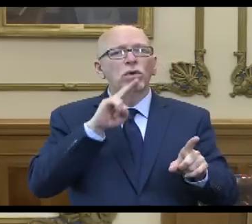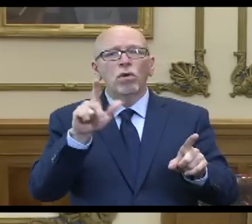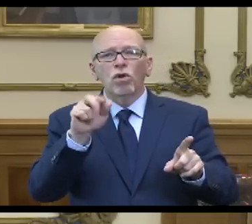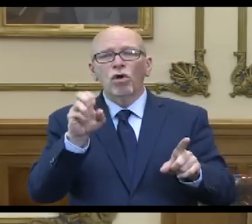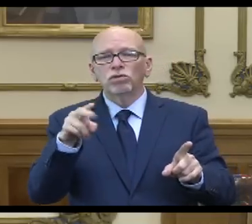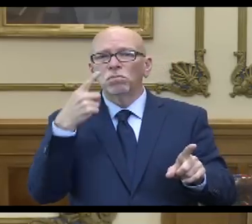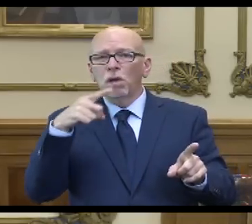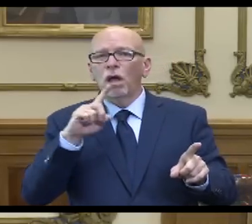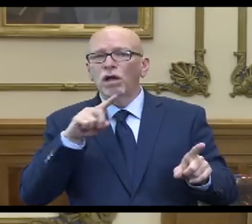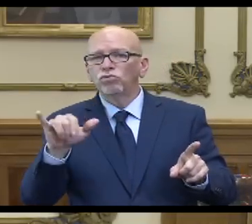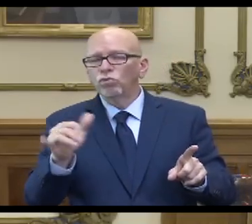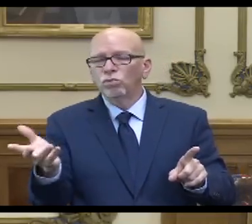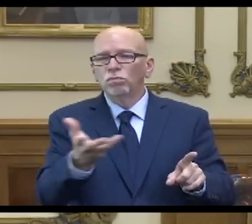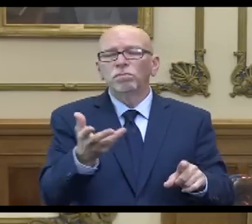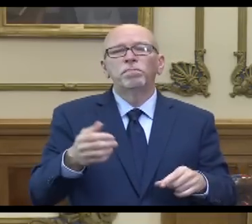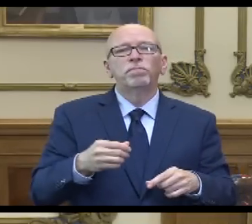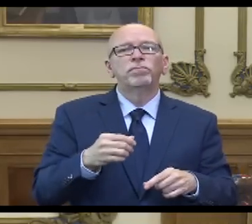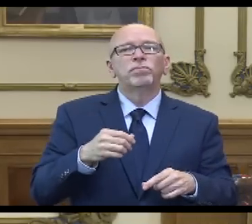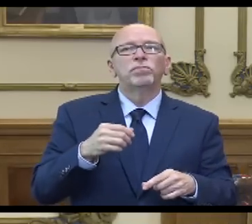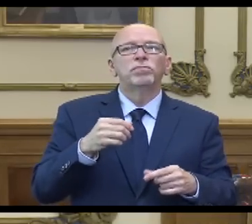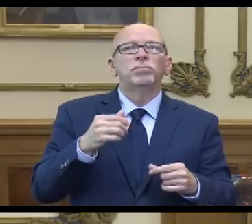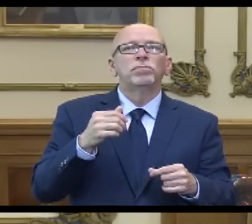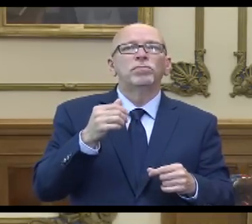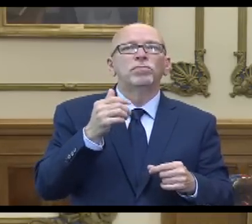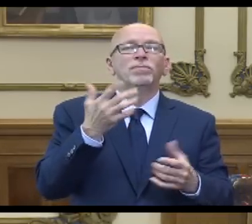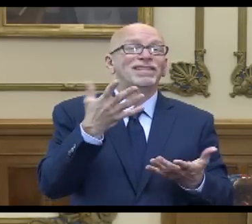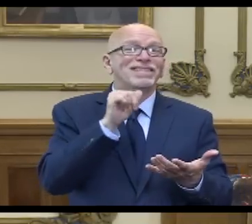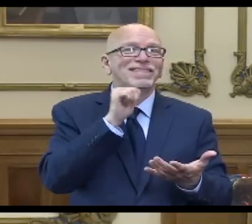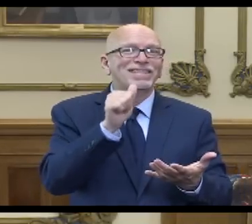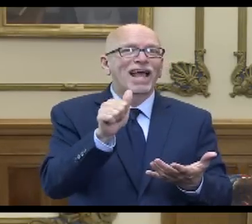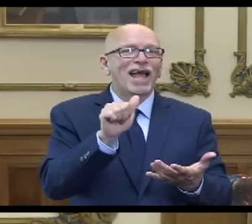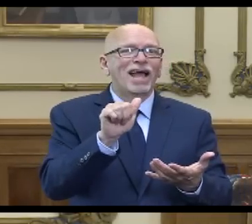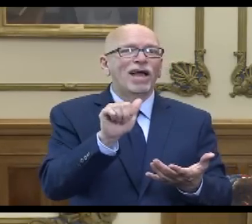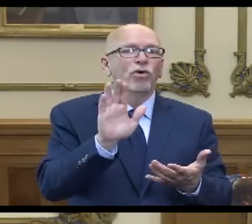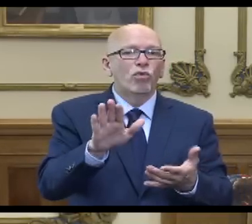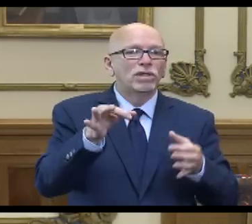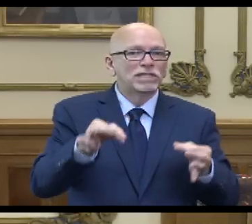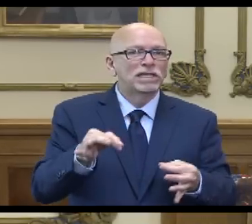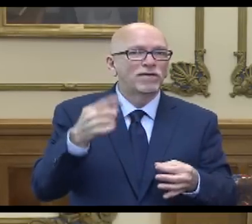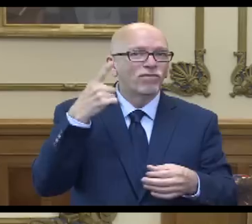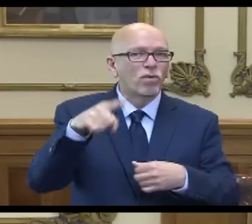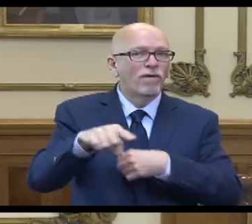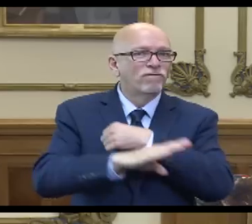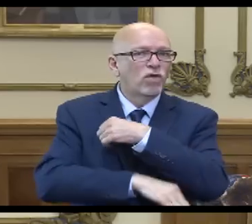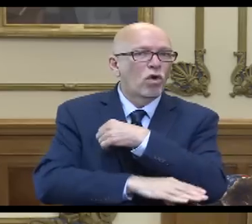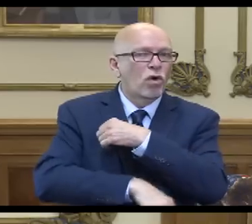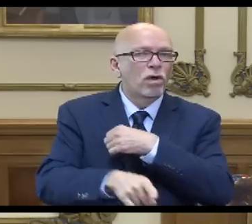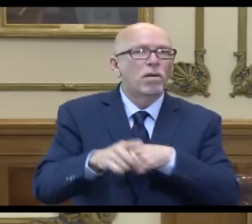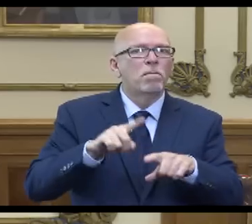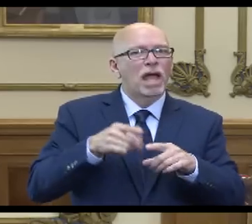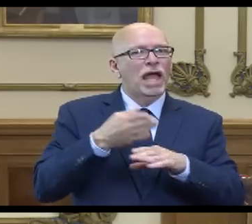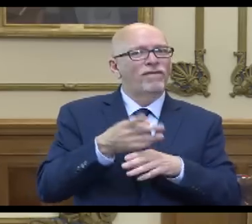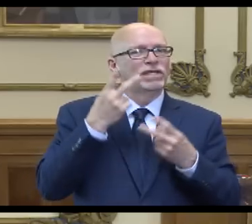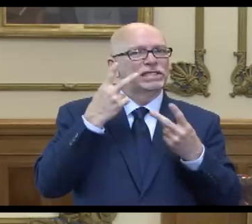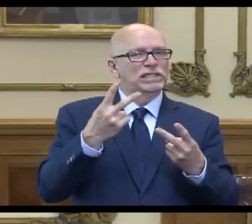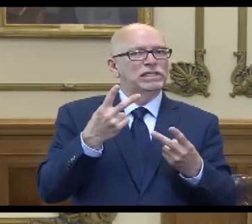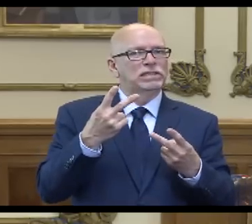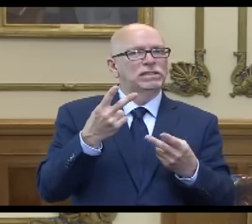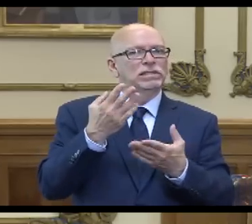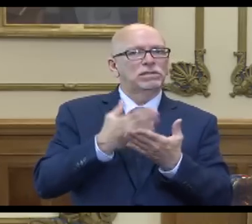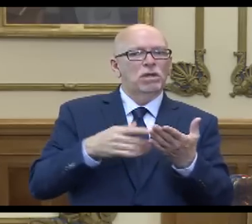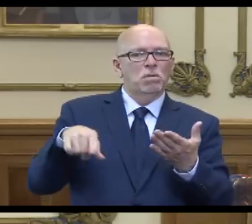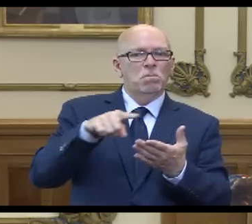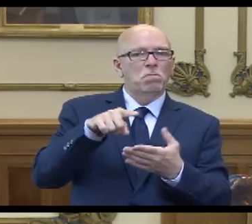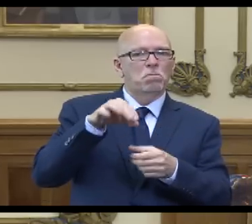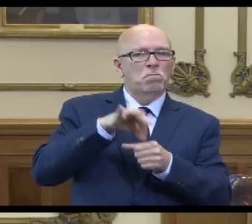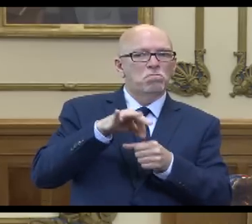wanted to chime in. While ultimately it's not your decision come fall, after seeing some of the